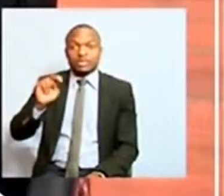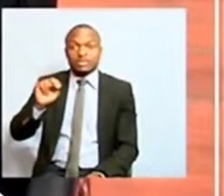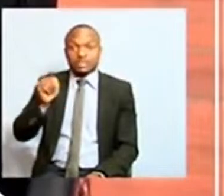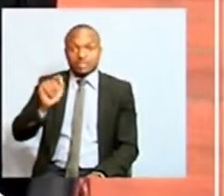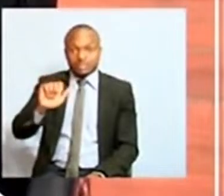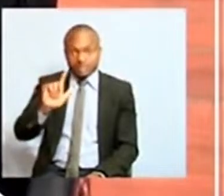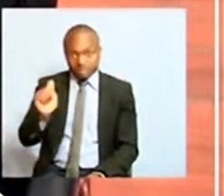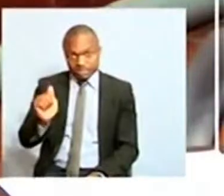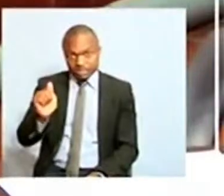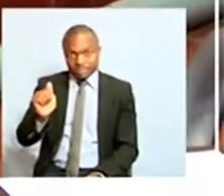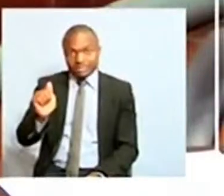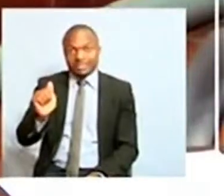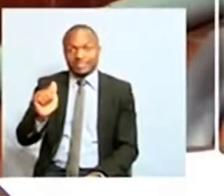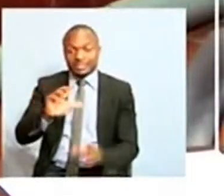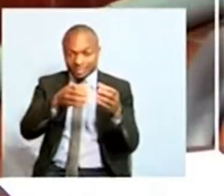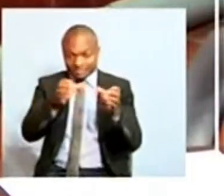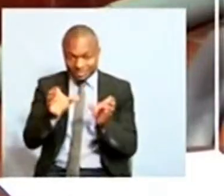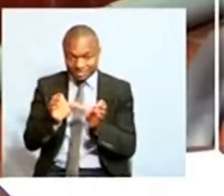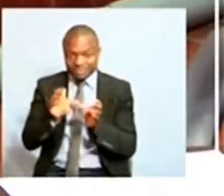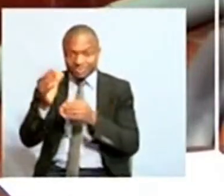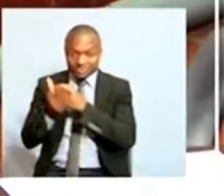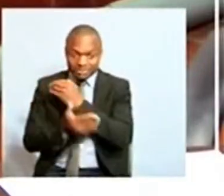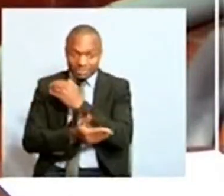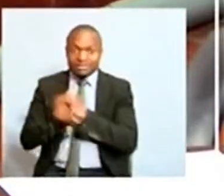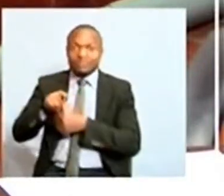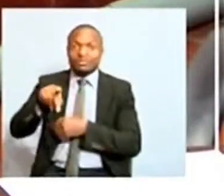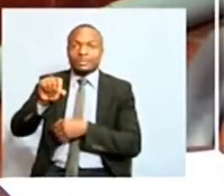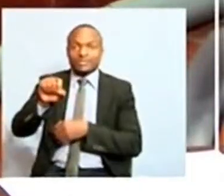You are welcome, PS. Thank you.